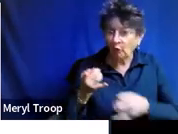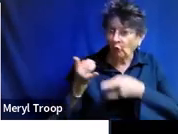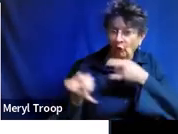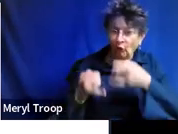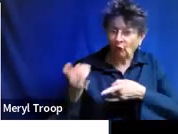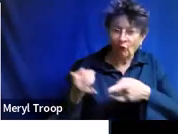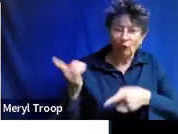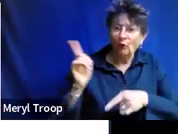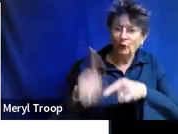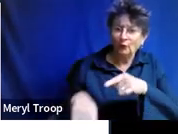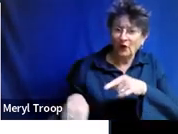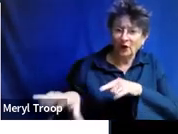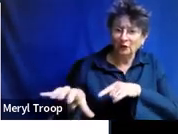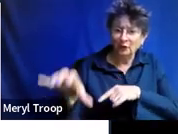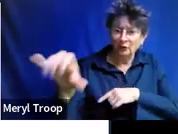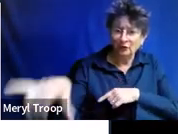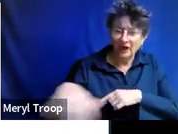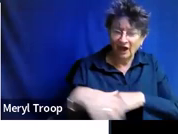do that, or, you know.